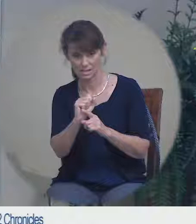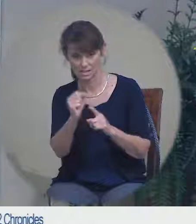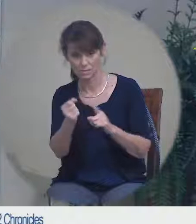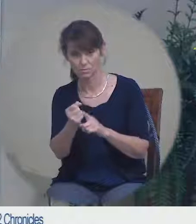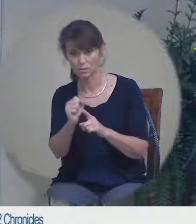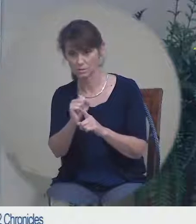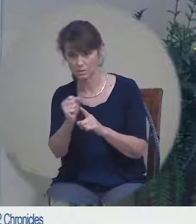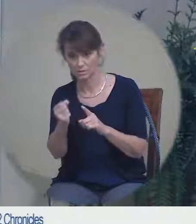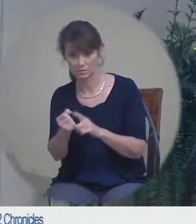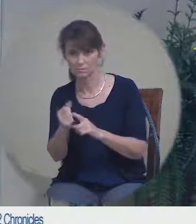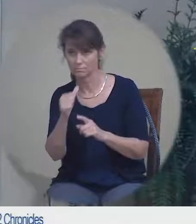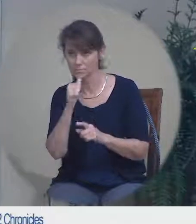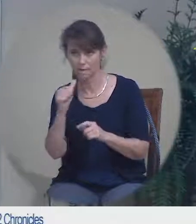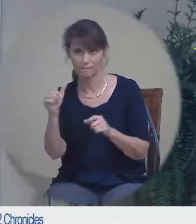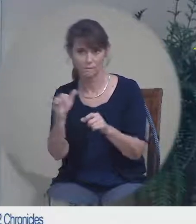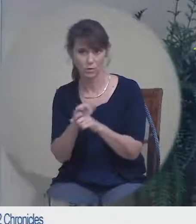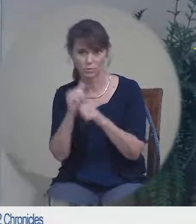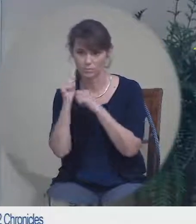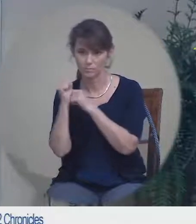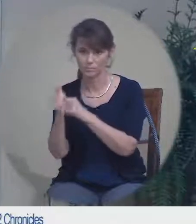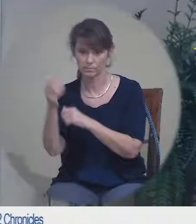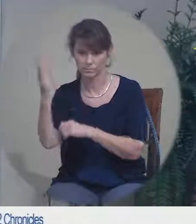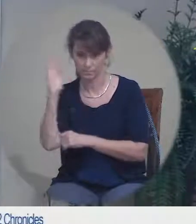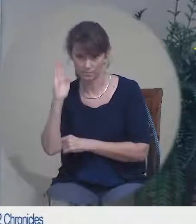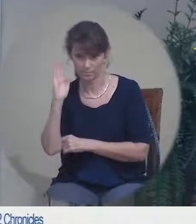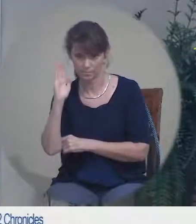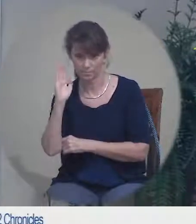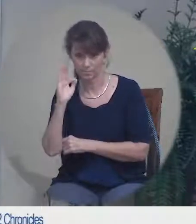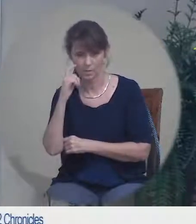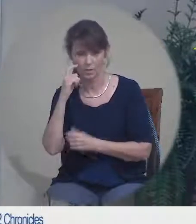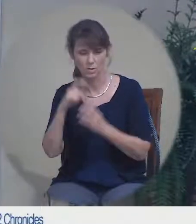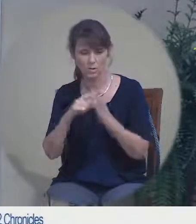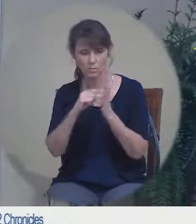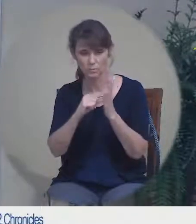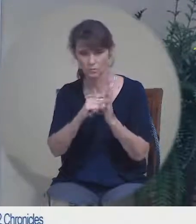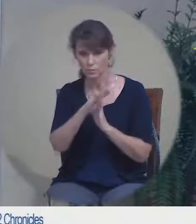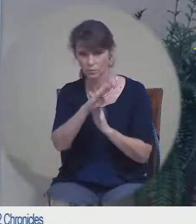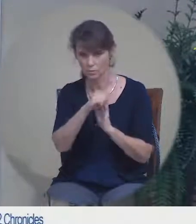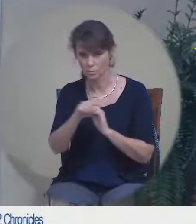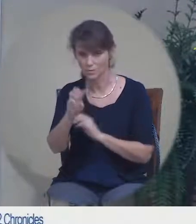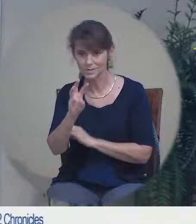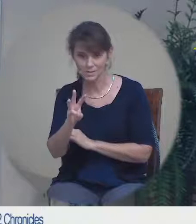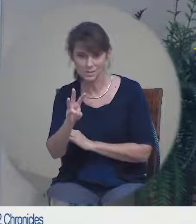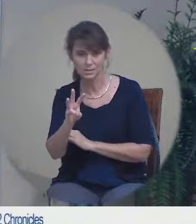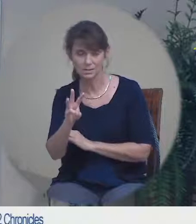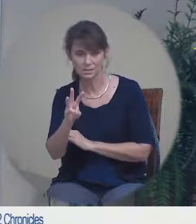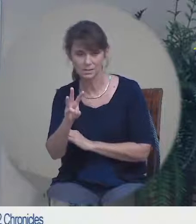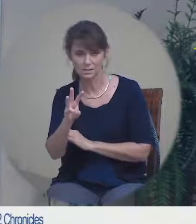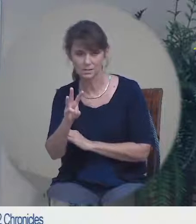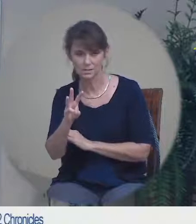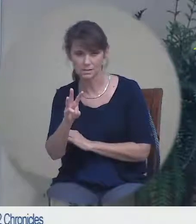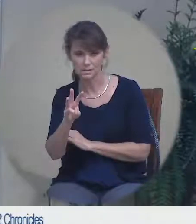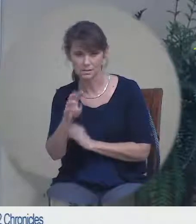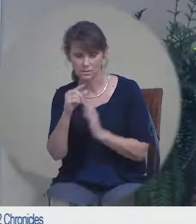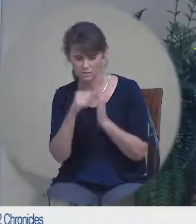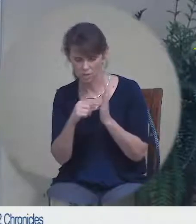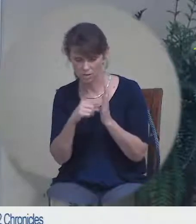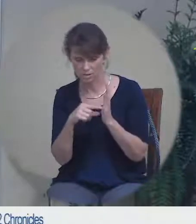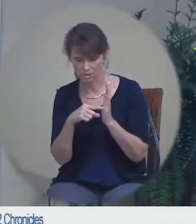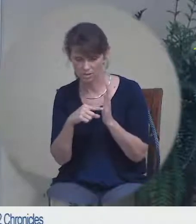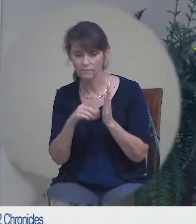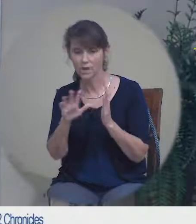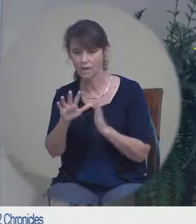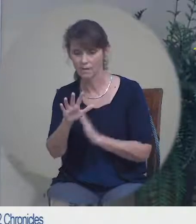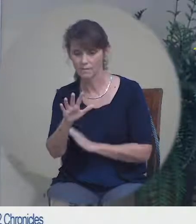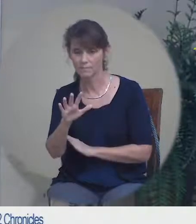through 6. So just look at what he did in verses 4 through 6. It said down in verse